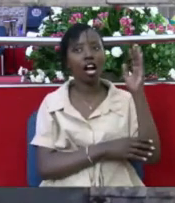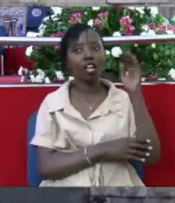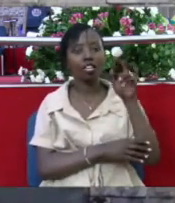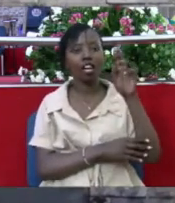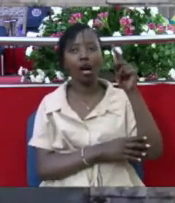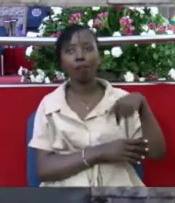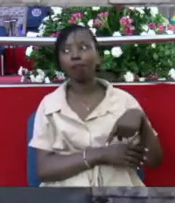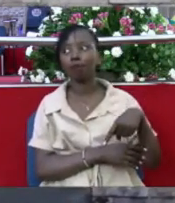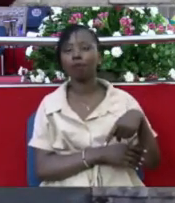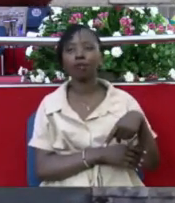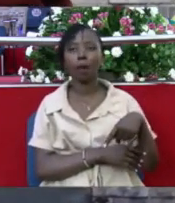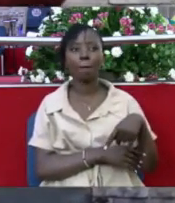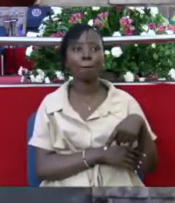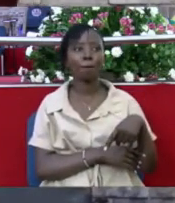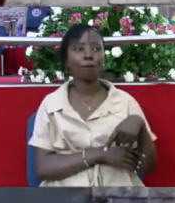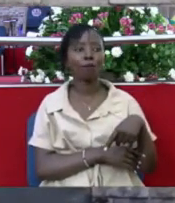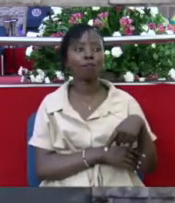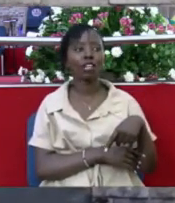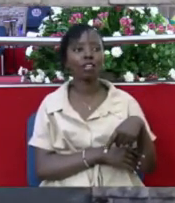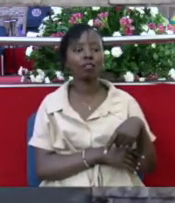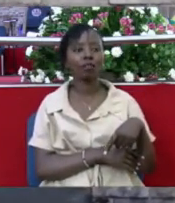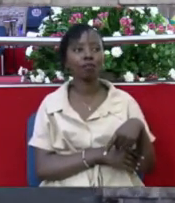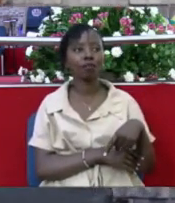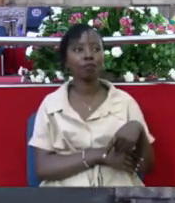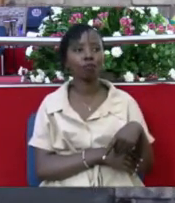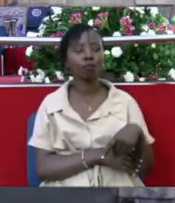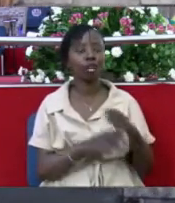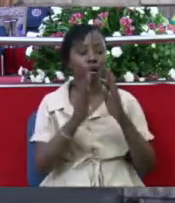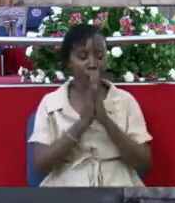the church alongside, let's say this prayer with them.